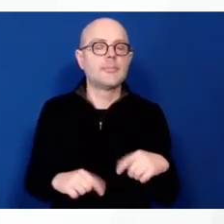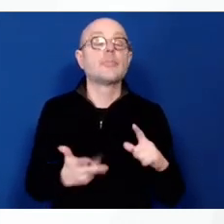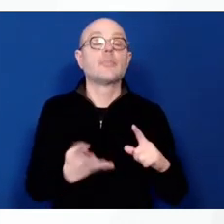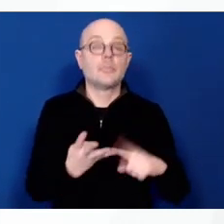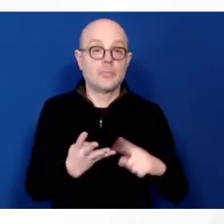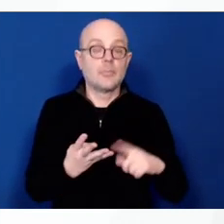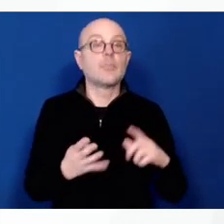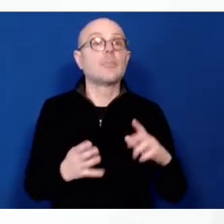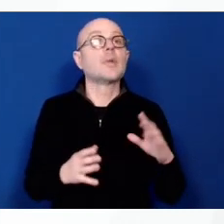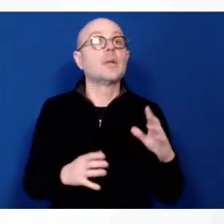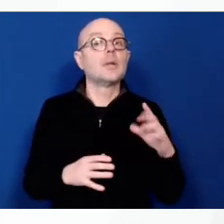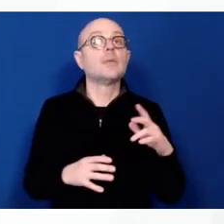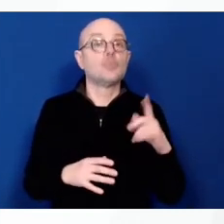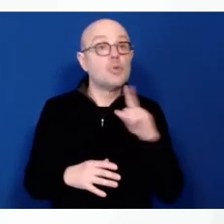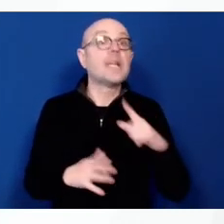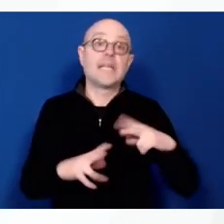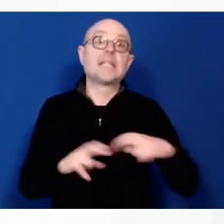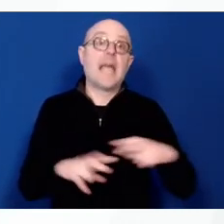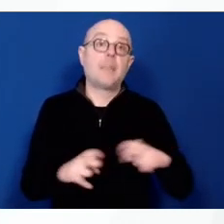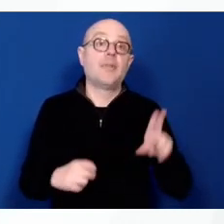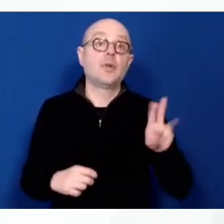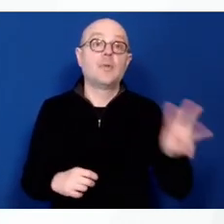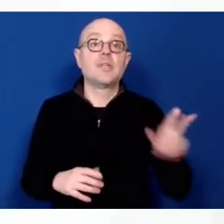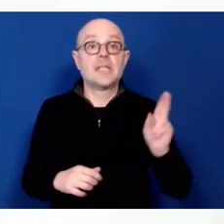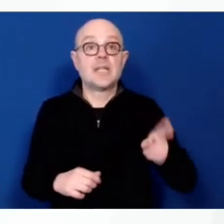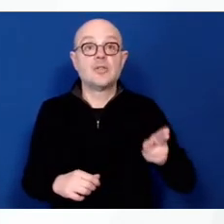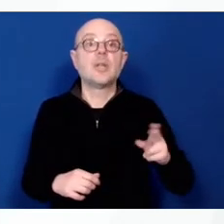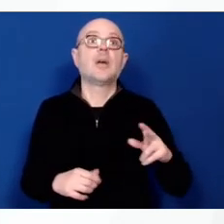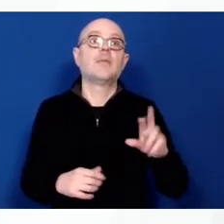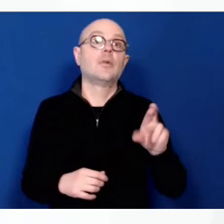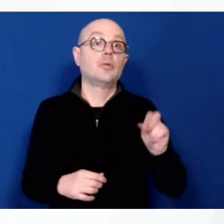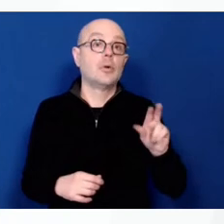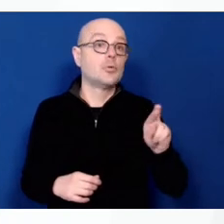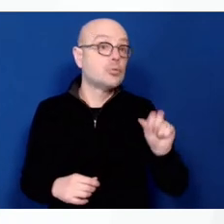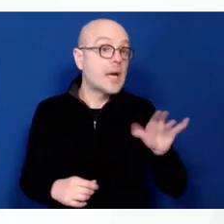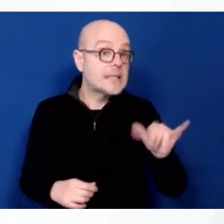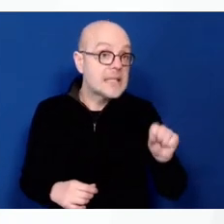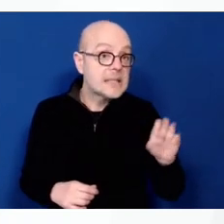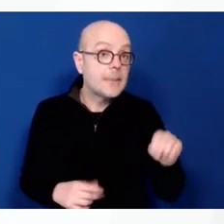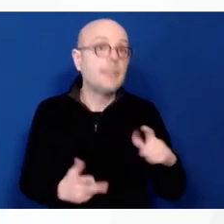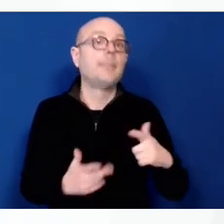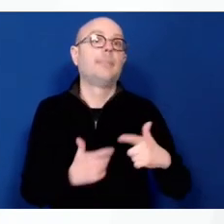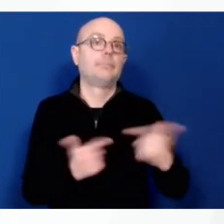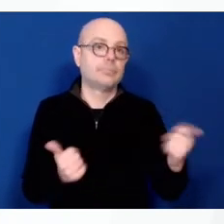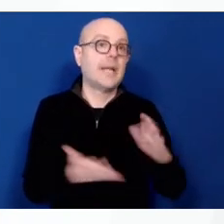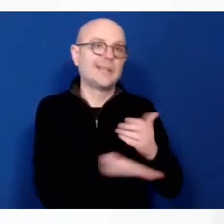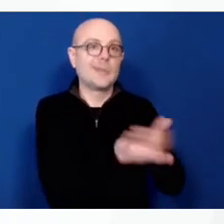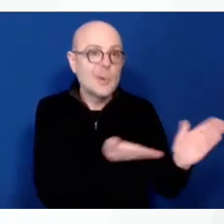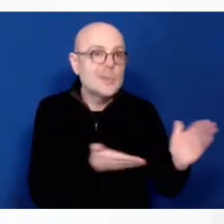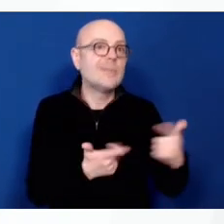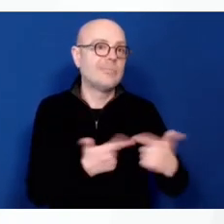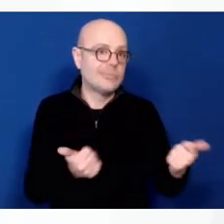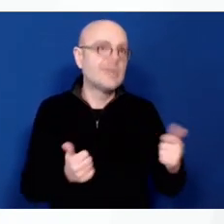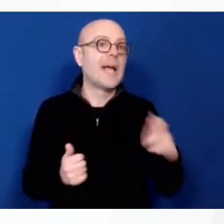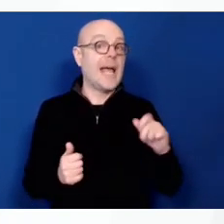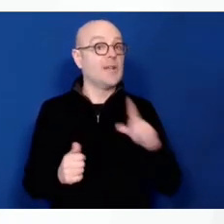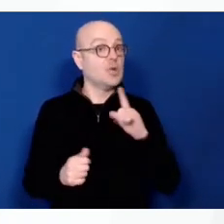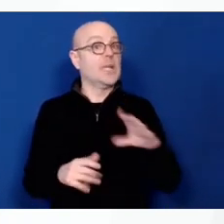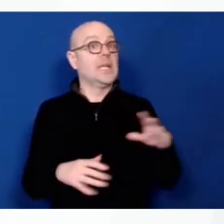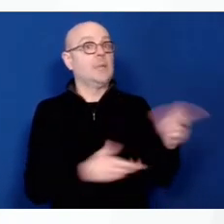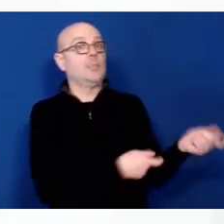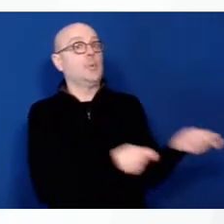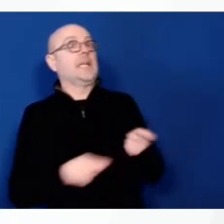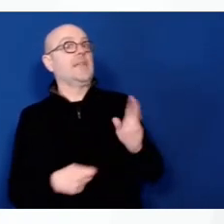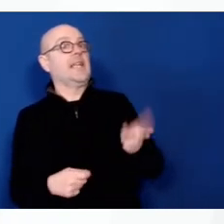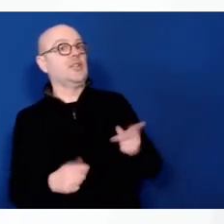of racial, ethnic, and other exclusion as an institution of higher education and actively engage the histories of the diverse